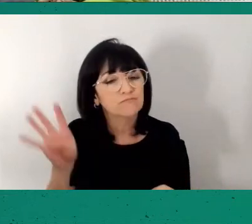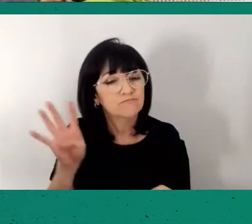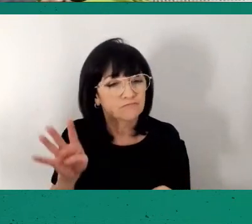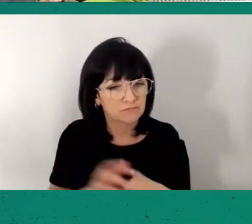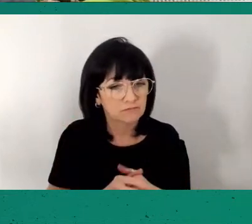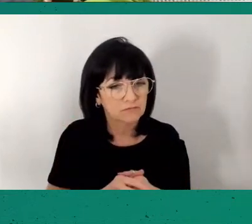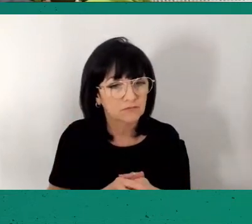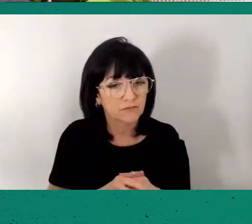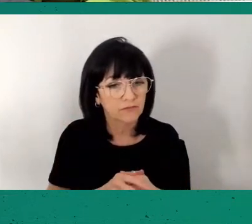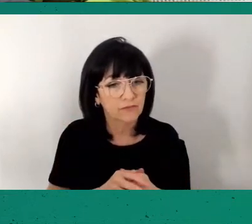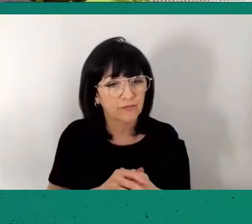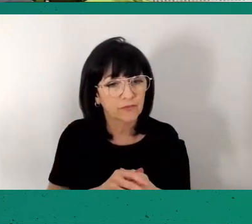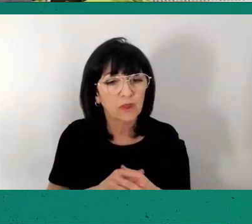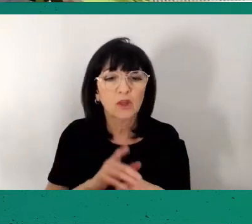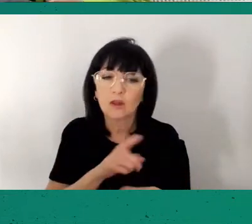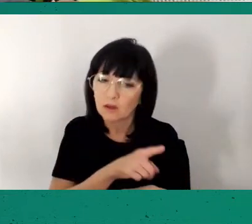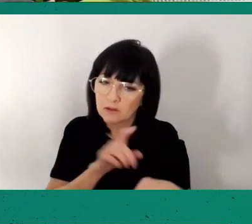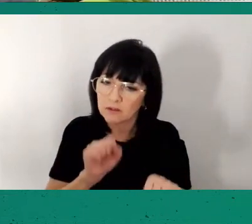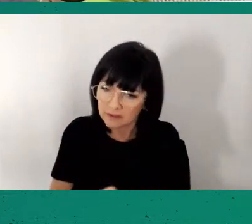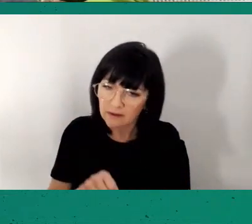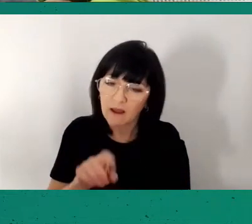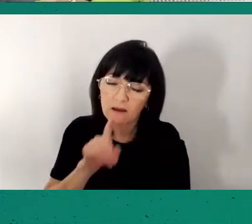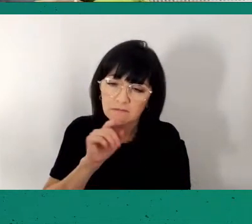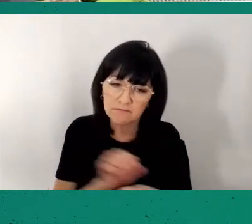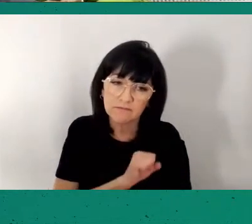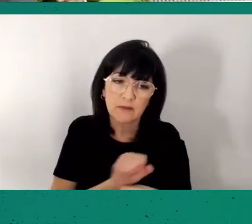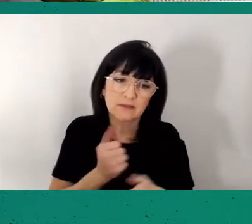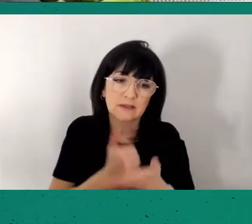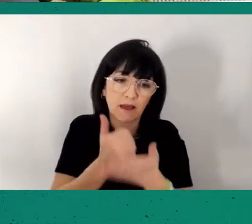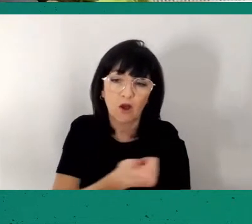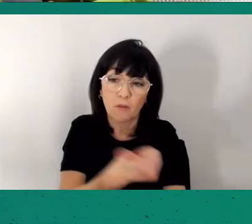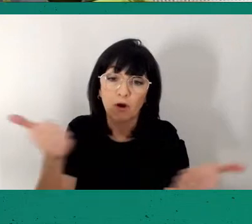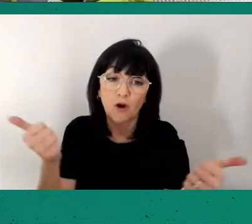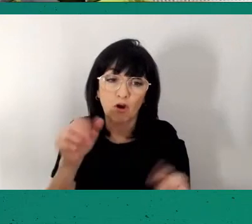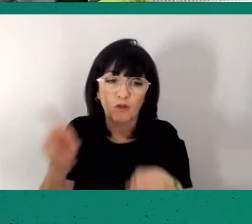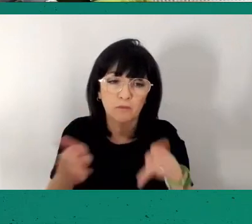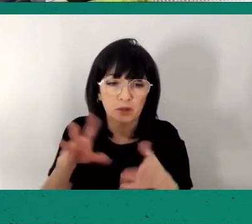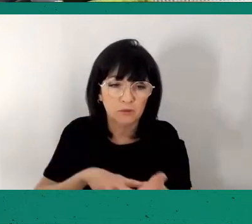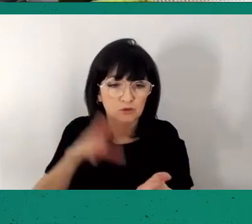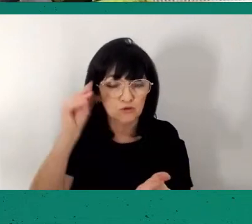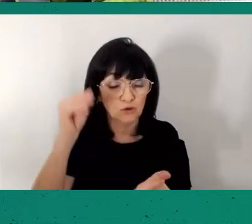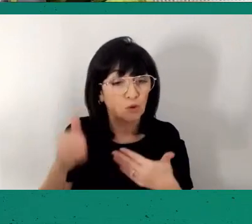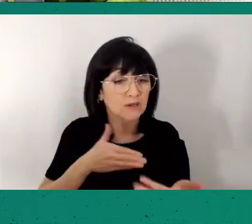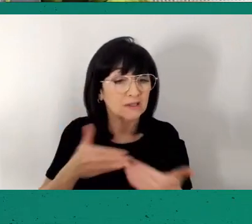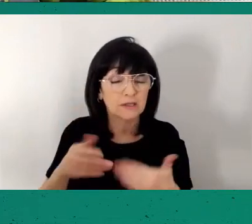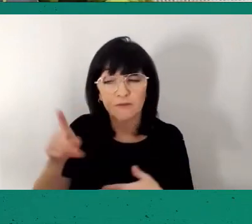you have to help other people to learn, and even though we were told that we were